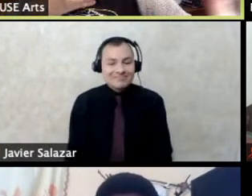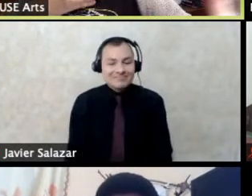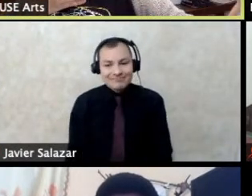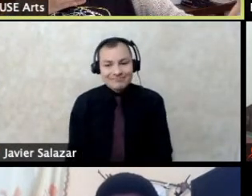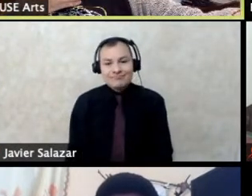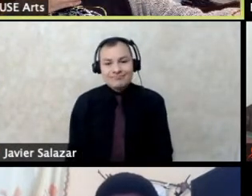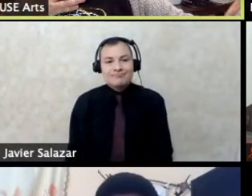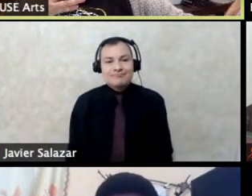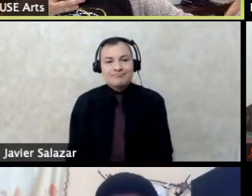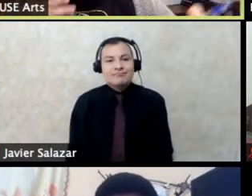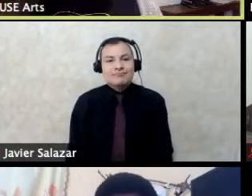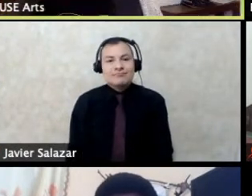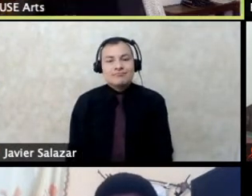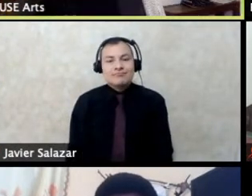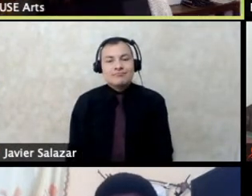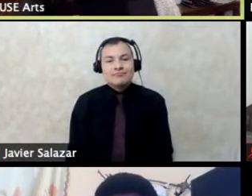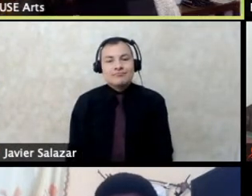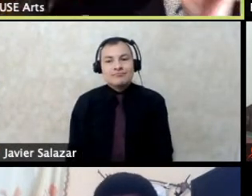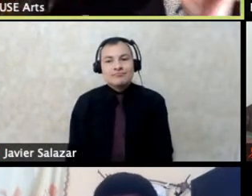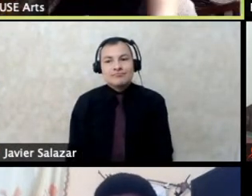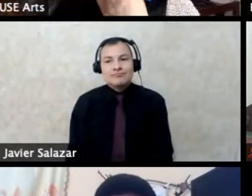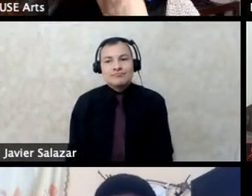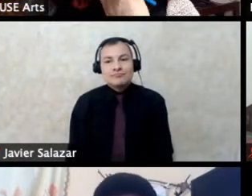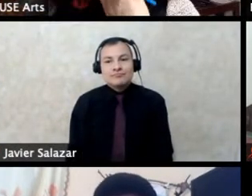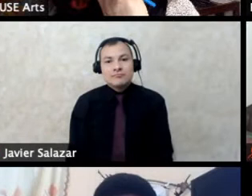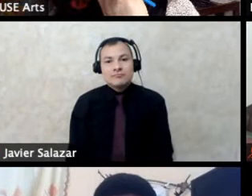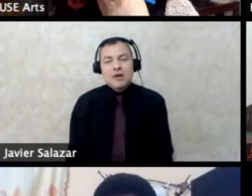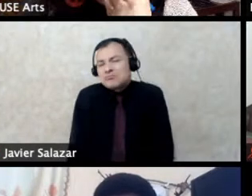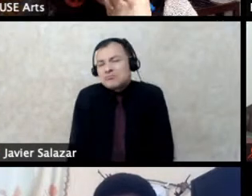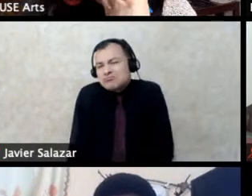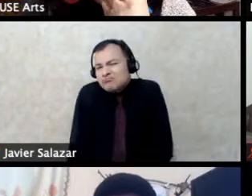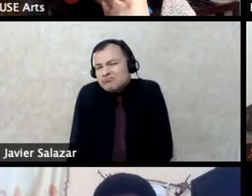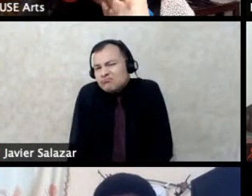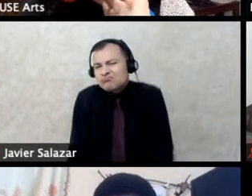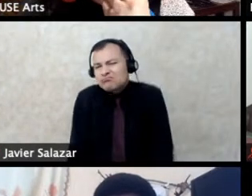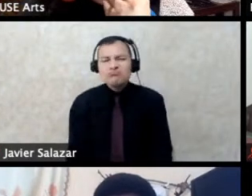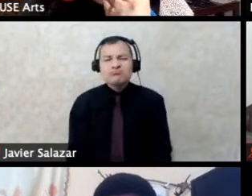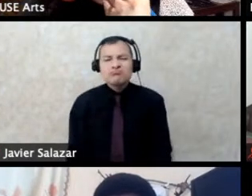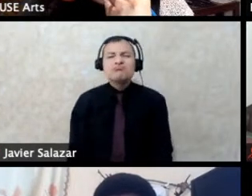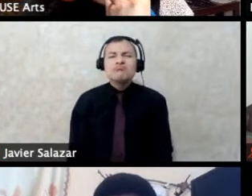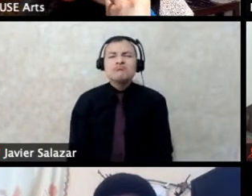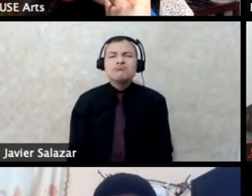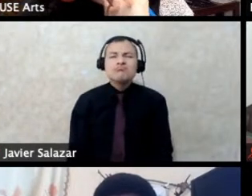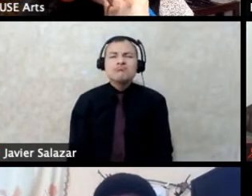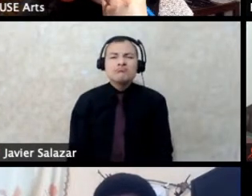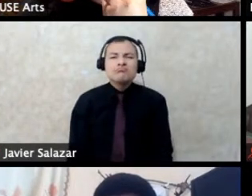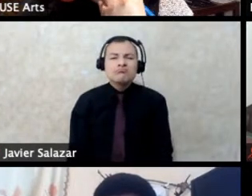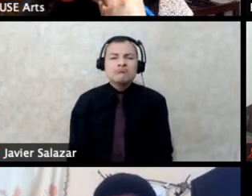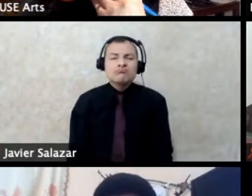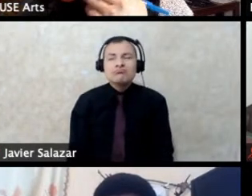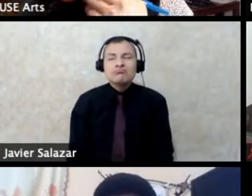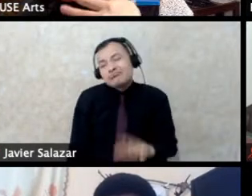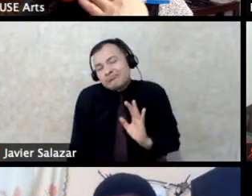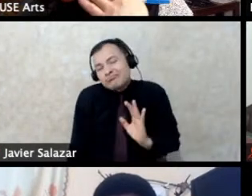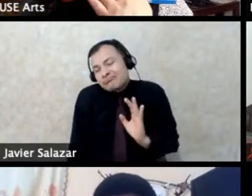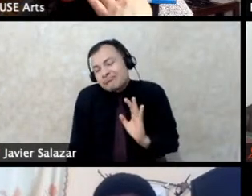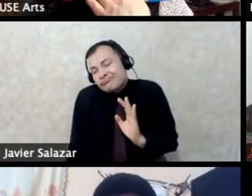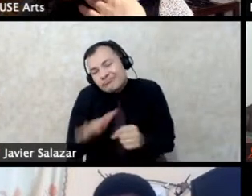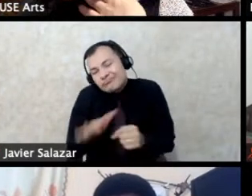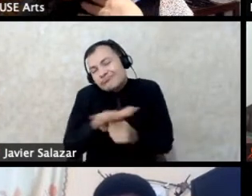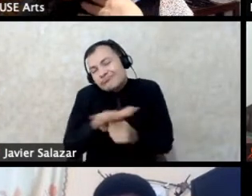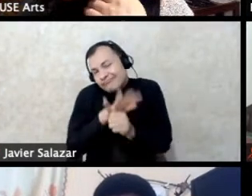distance. Pero eso es un discurso que ya los últimos meses ha sido, digamos